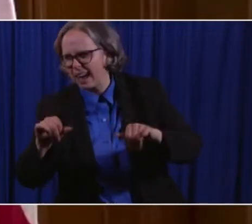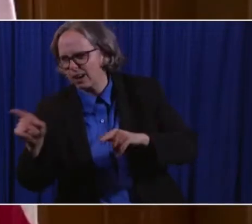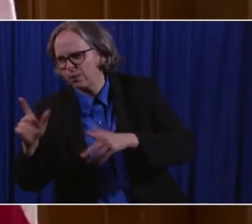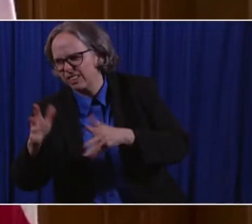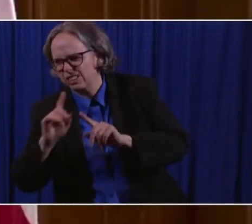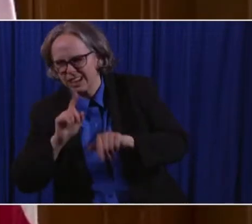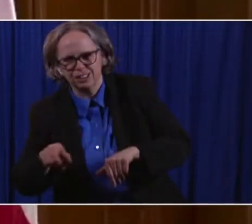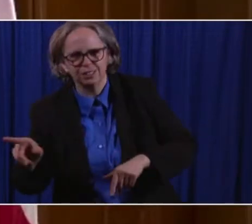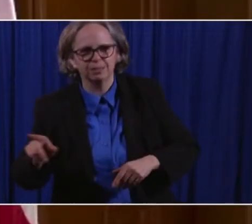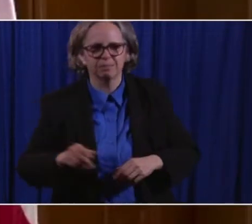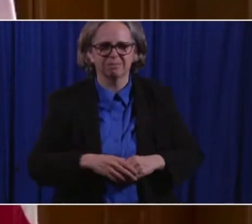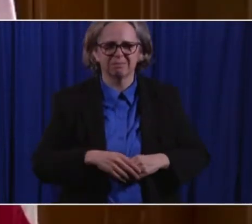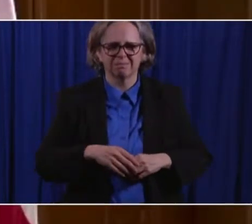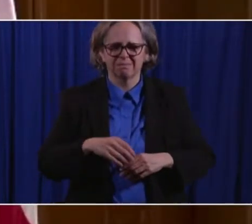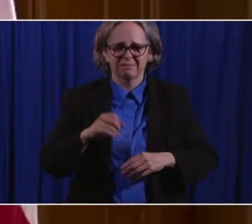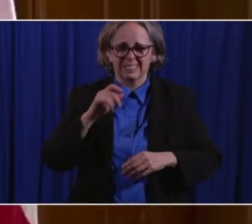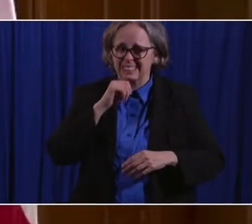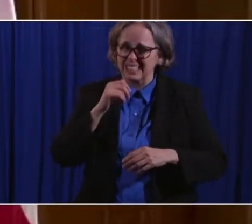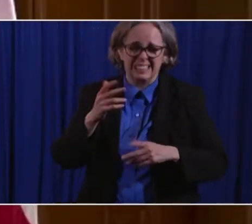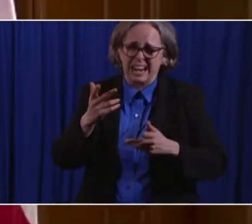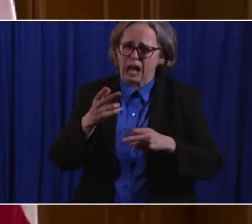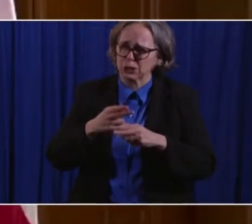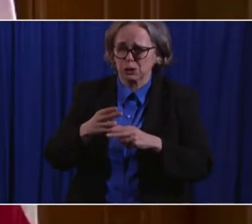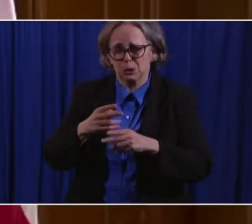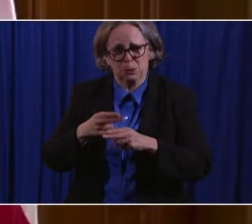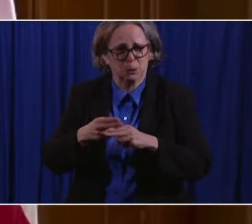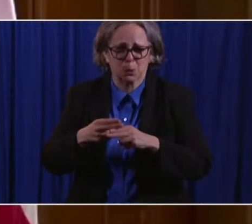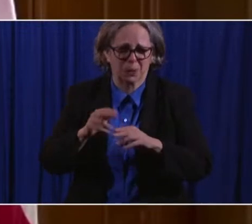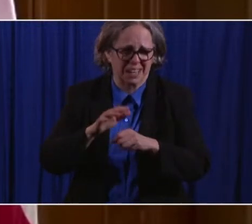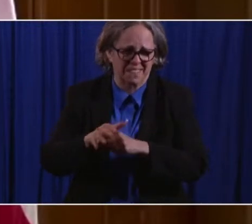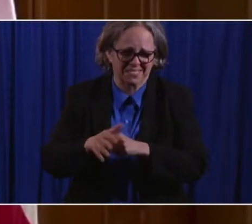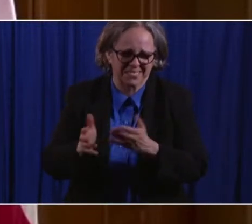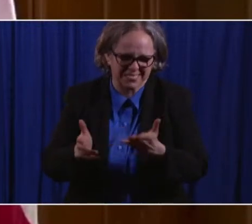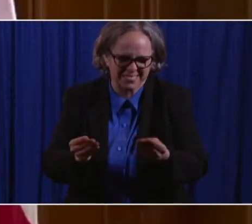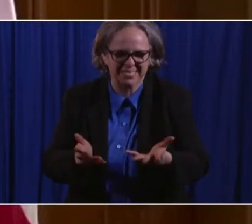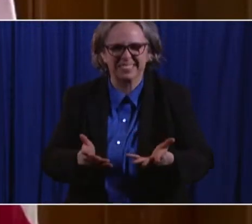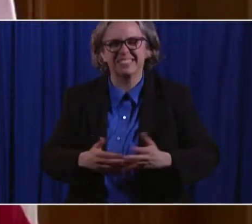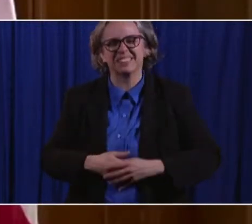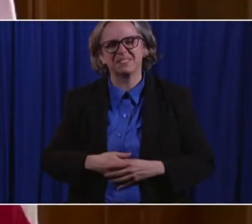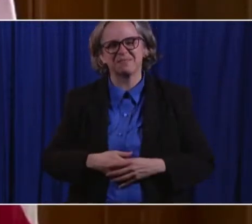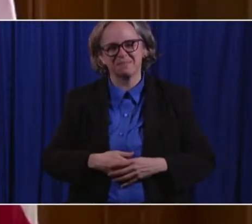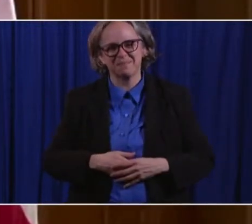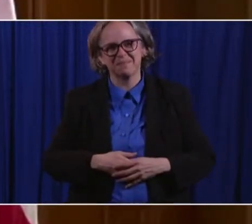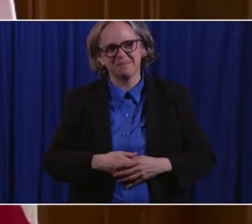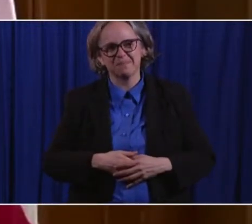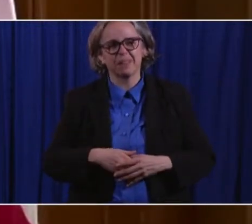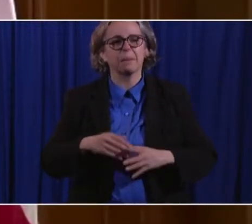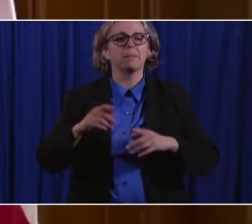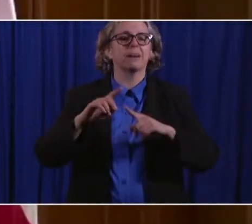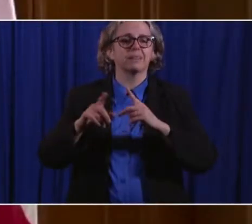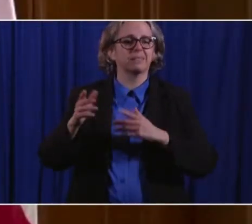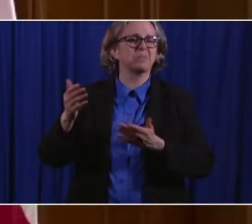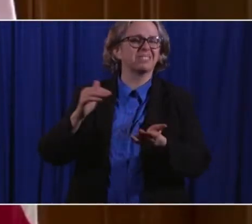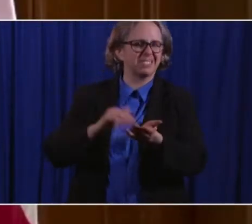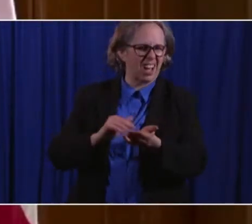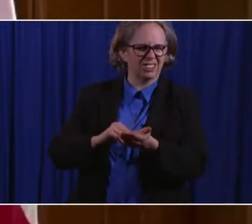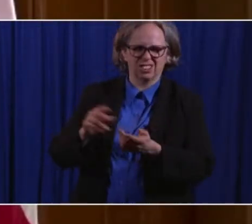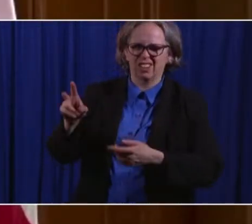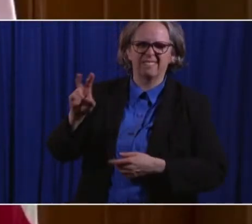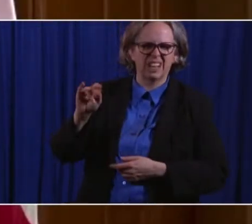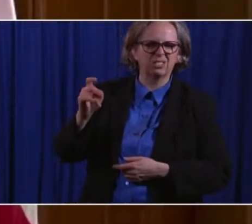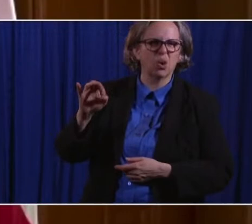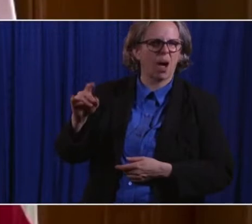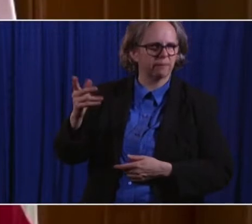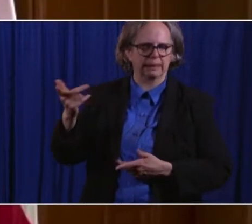not soon enough. It can't happen soon enough. But Dr. Vanderhoff has told me yesterday he's pretty encouraged, as you just heard.